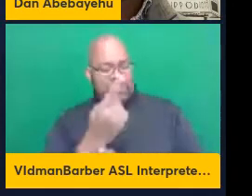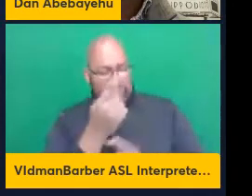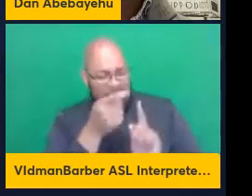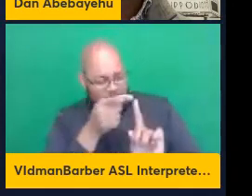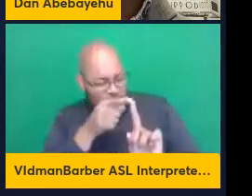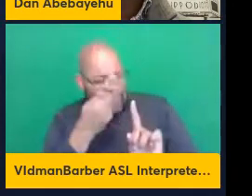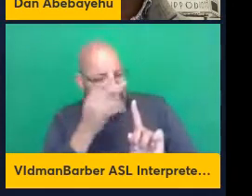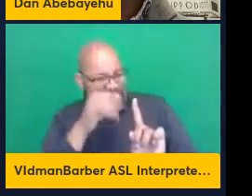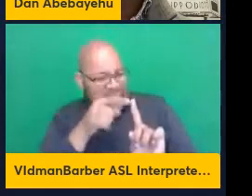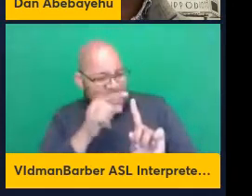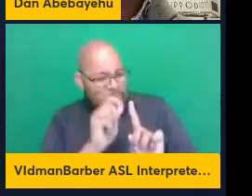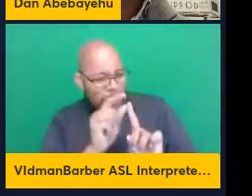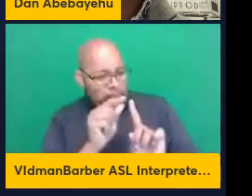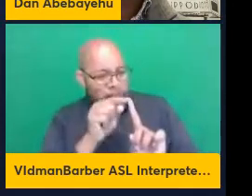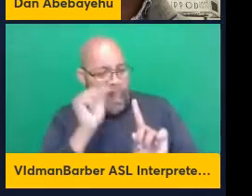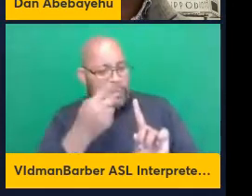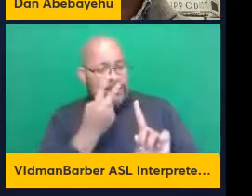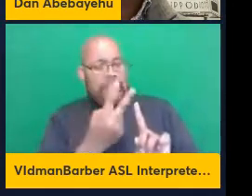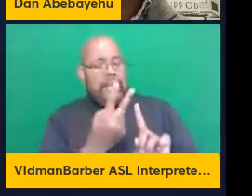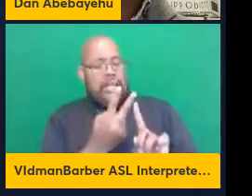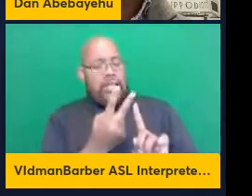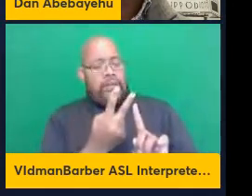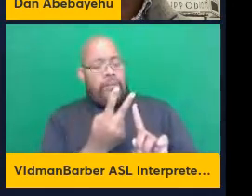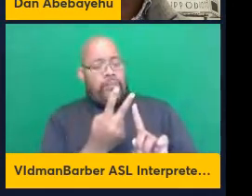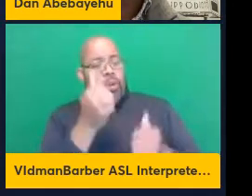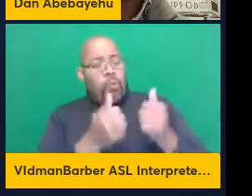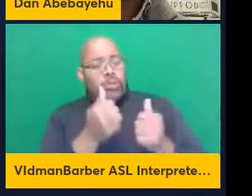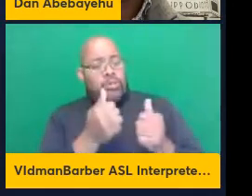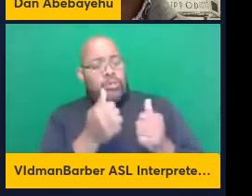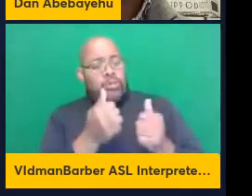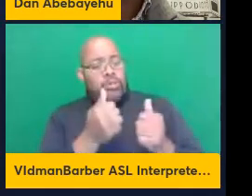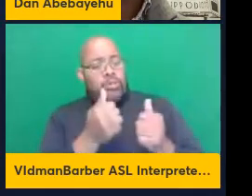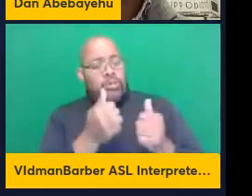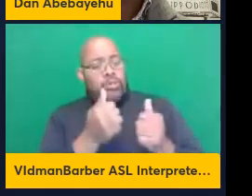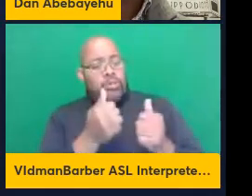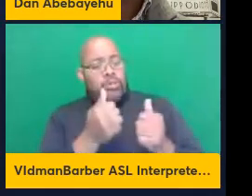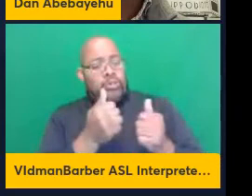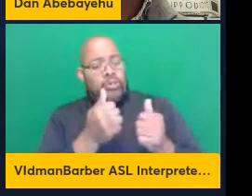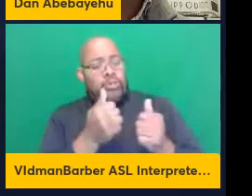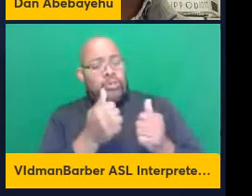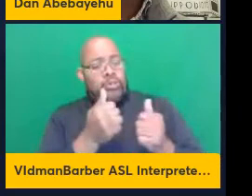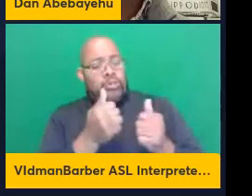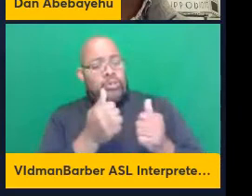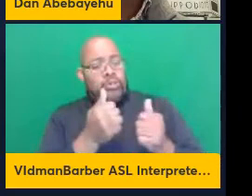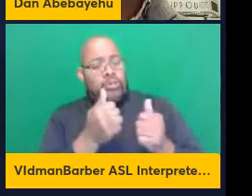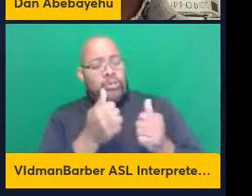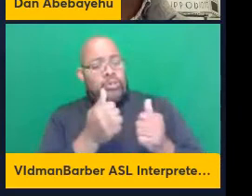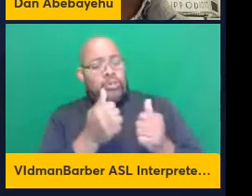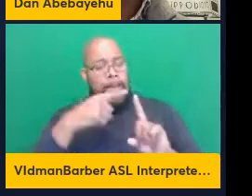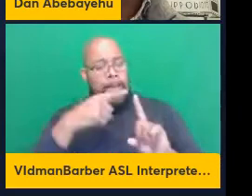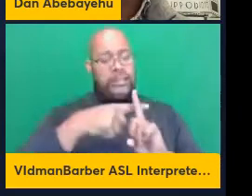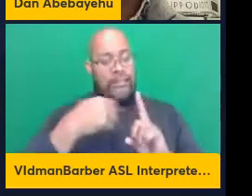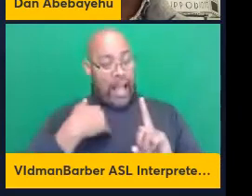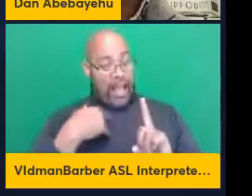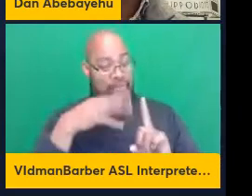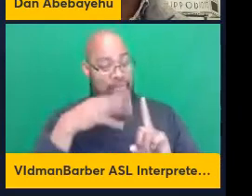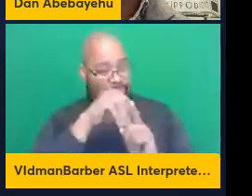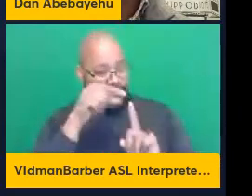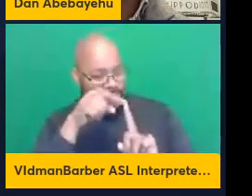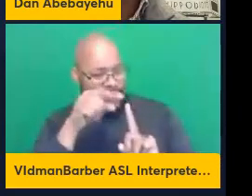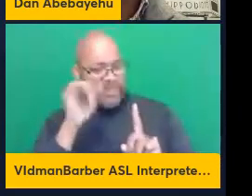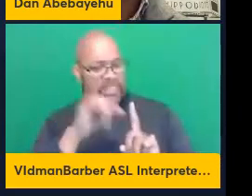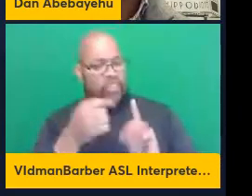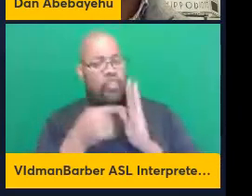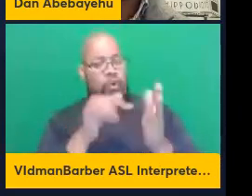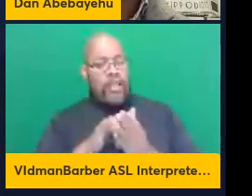that we're able to see which among these cells are SPEC positive that indicate the activated